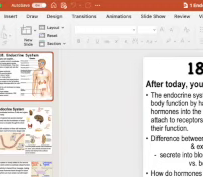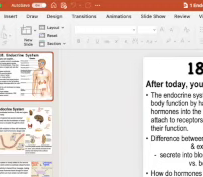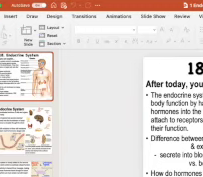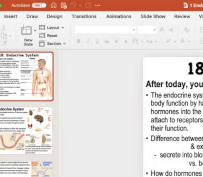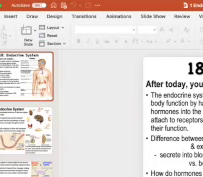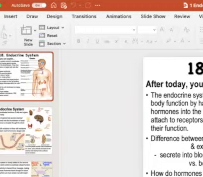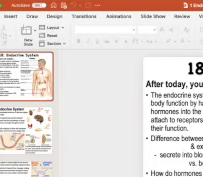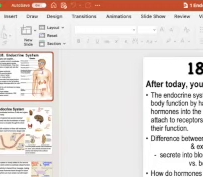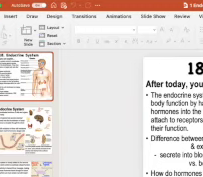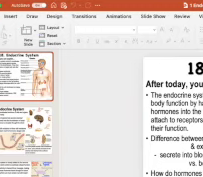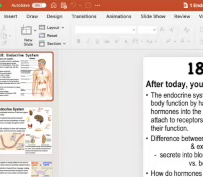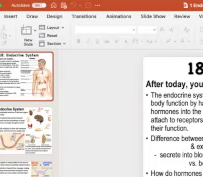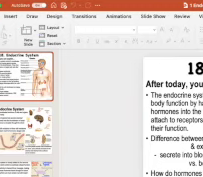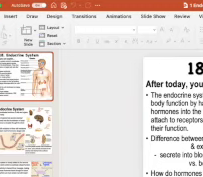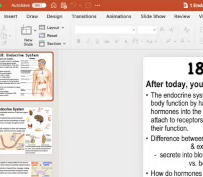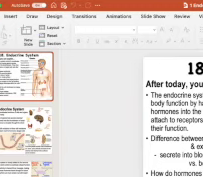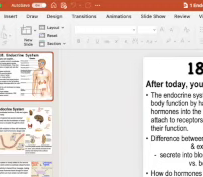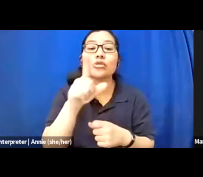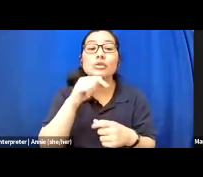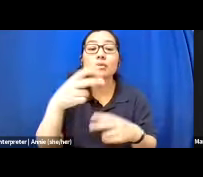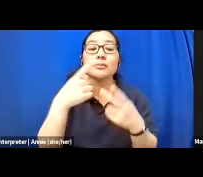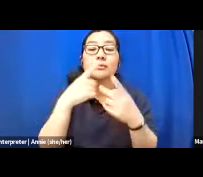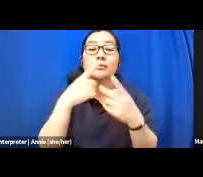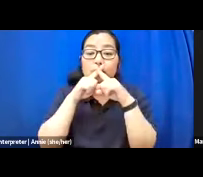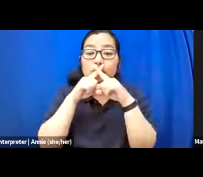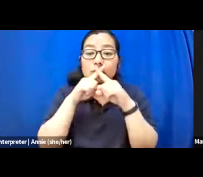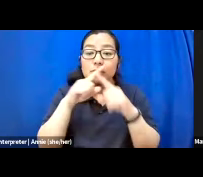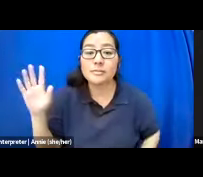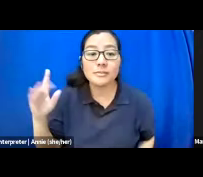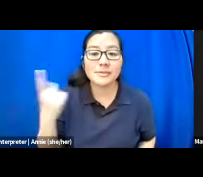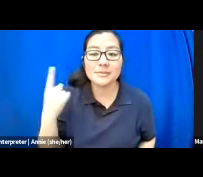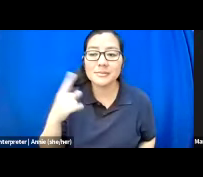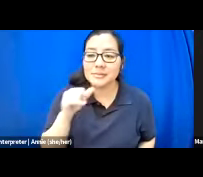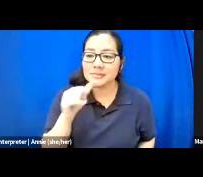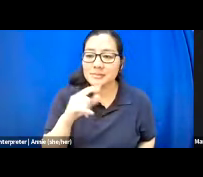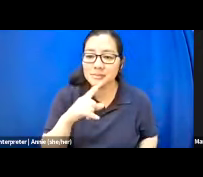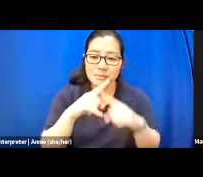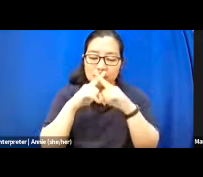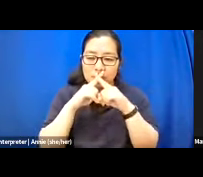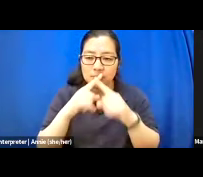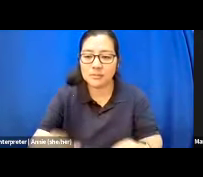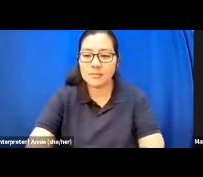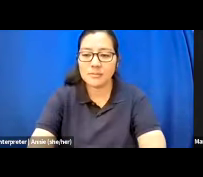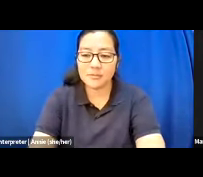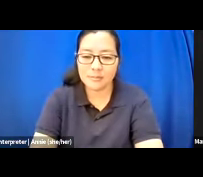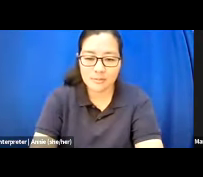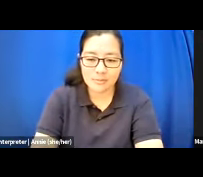That Make sure you're not. here today that I have Let me no see. Somebody's not on mute. over. And I kind of felt like this